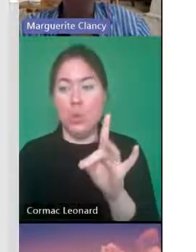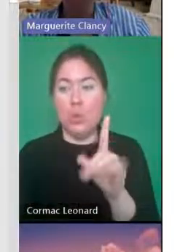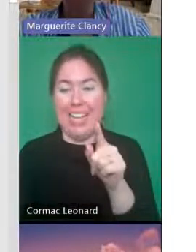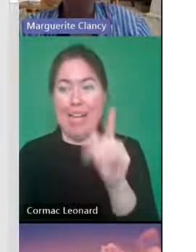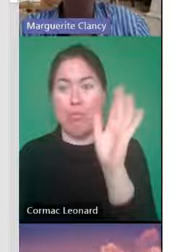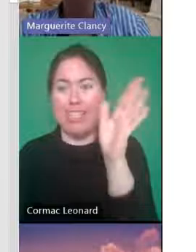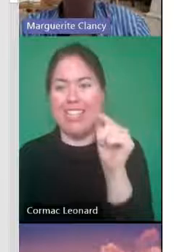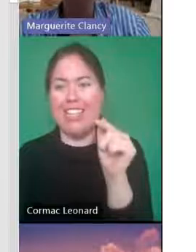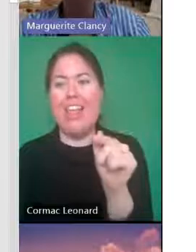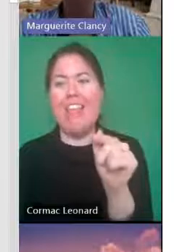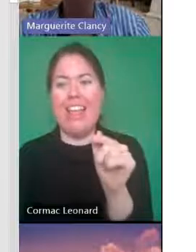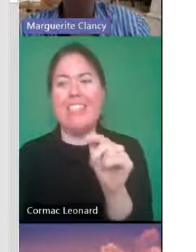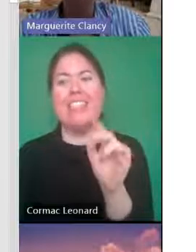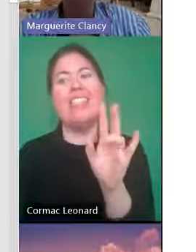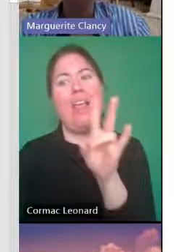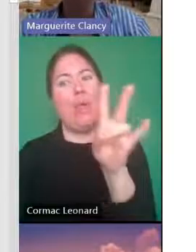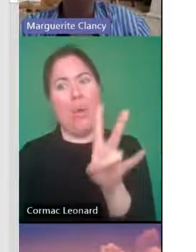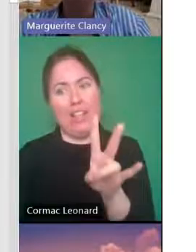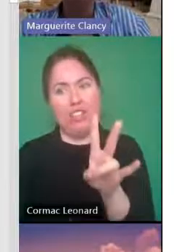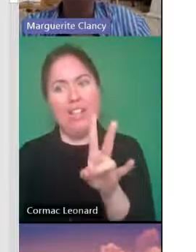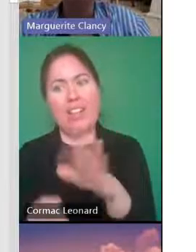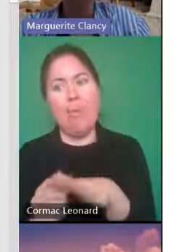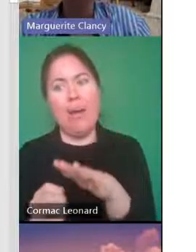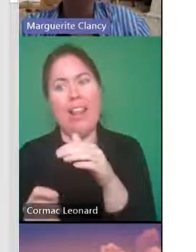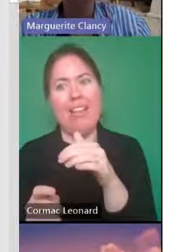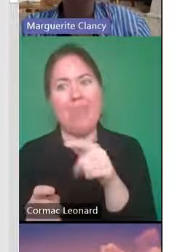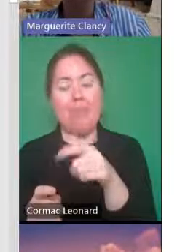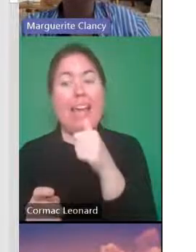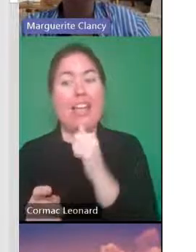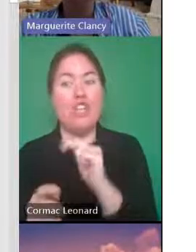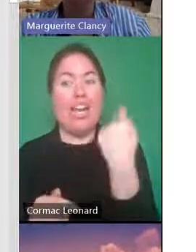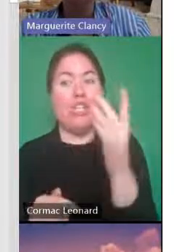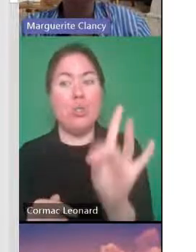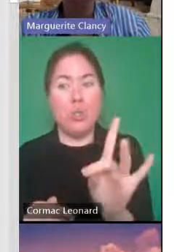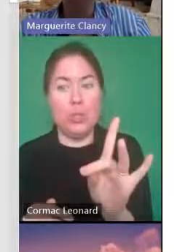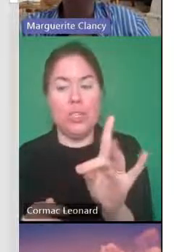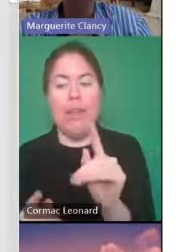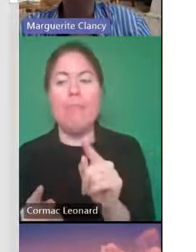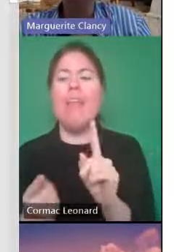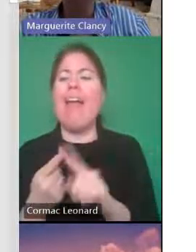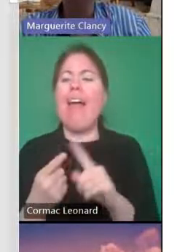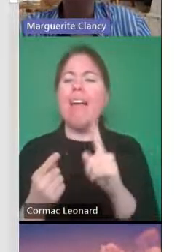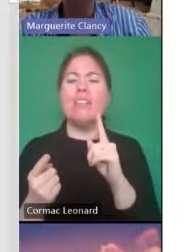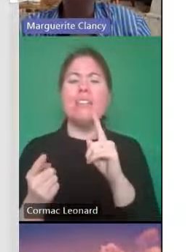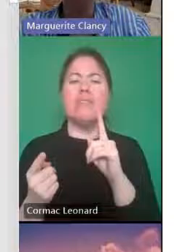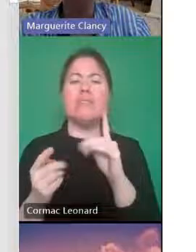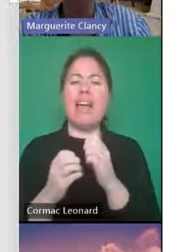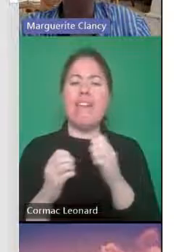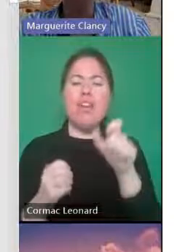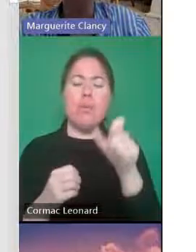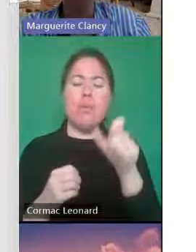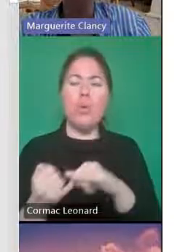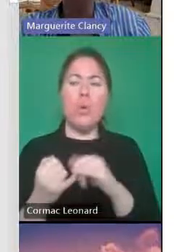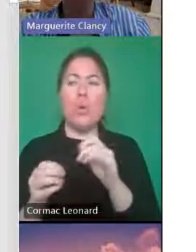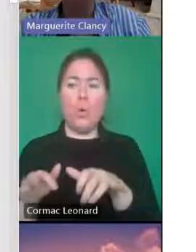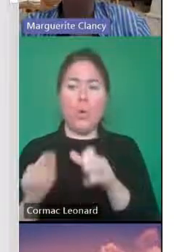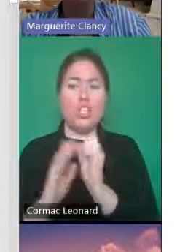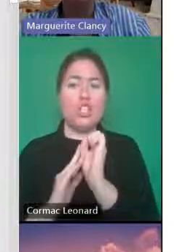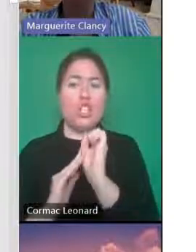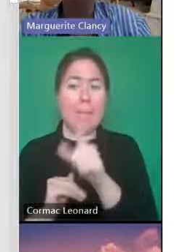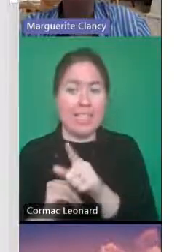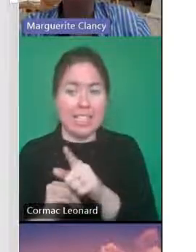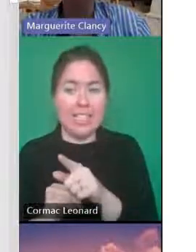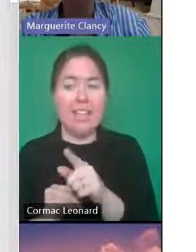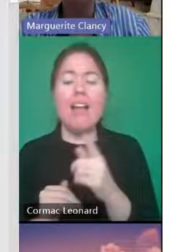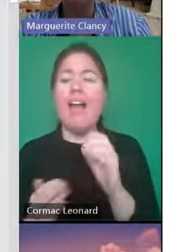That is the session for you. And also to state that each individual that's making submissions has